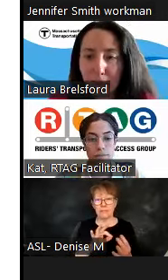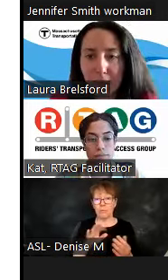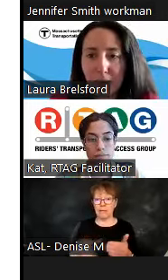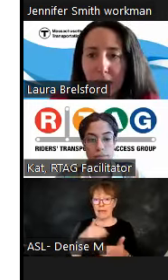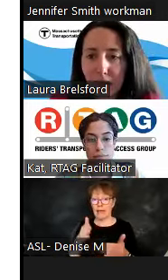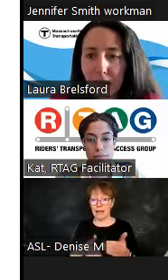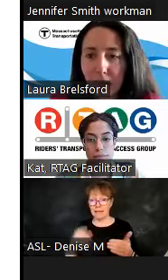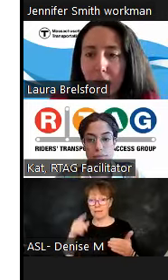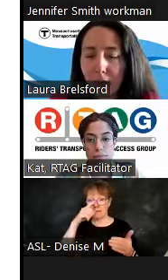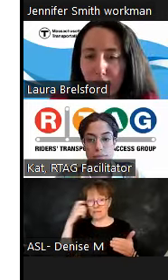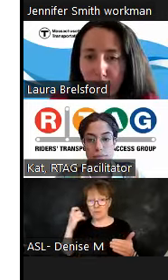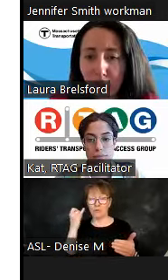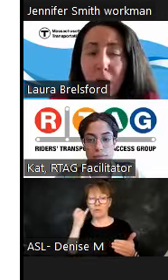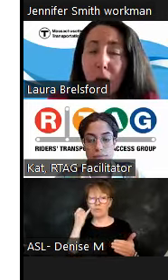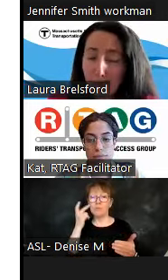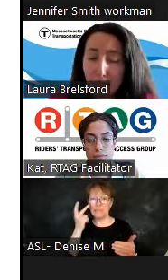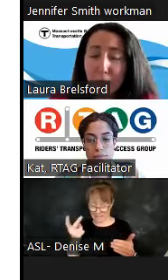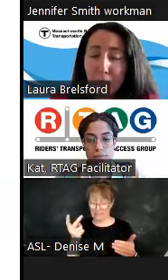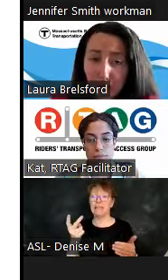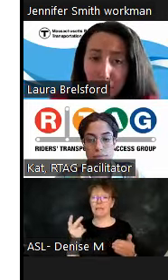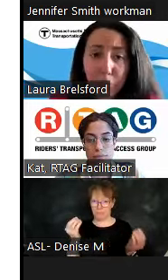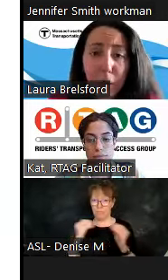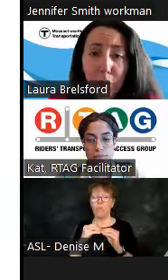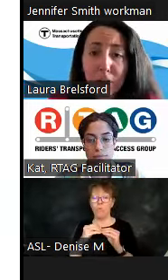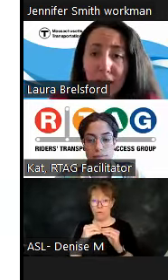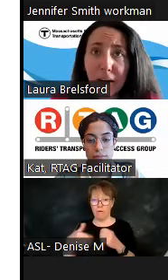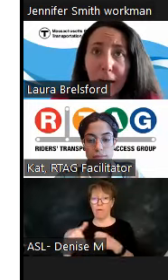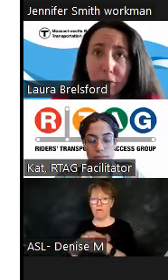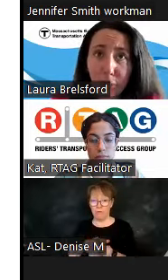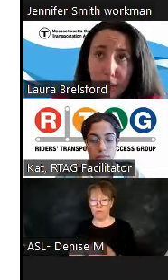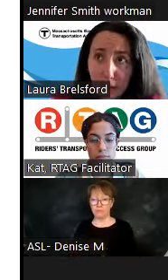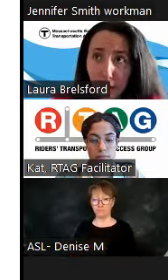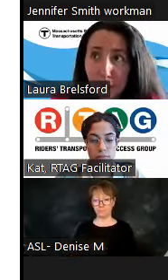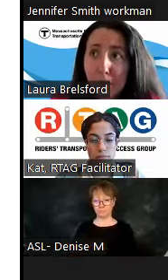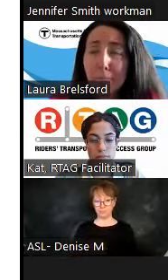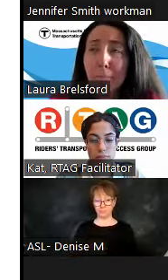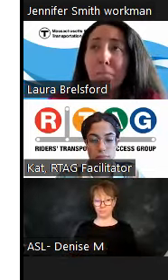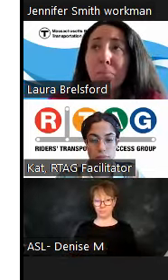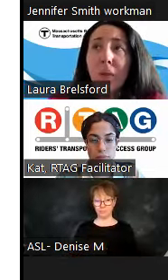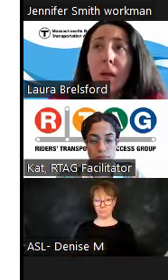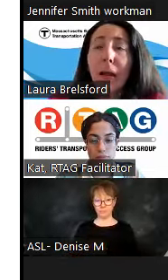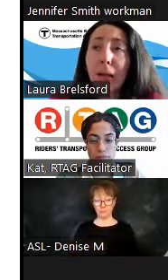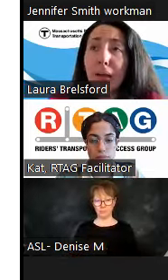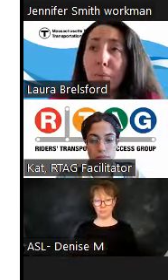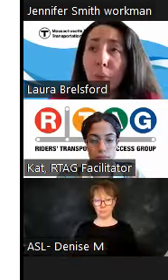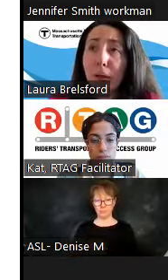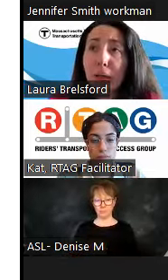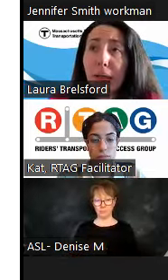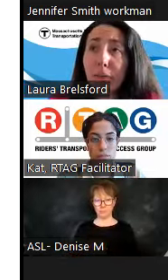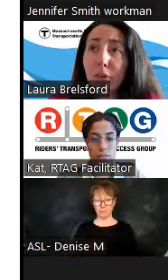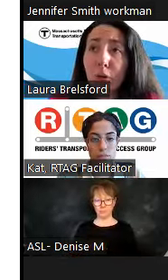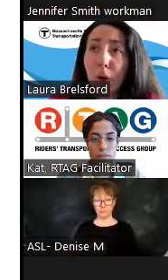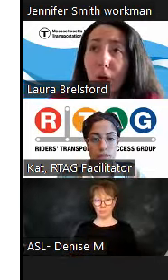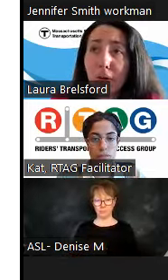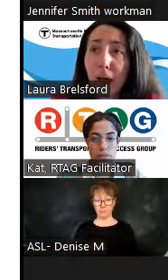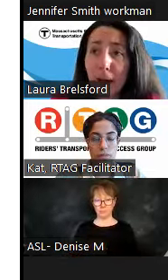less gaps in coverage. But what I would say to everyone here, at any point,